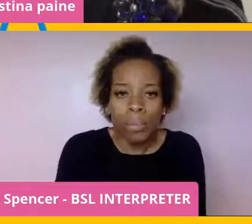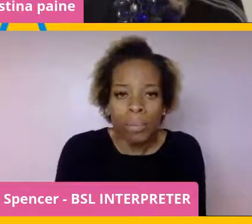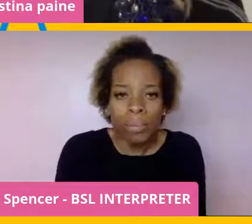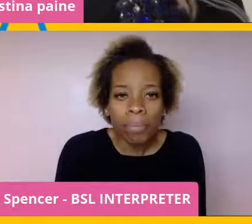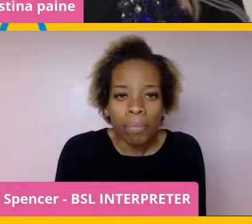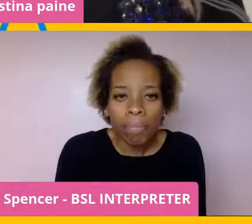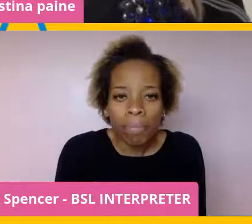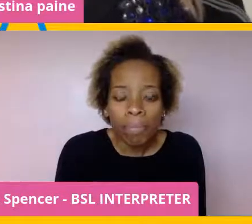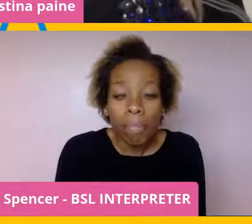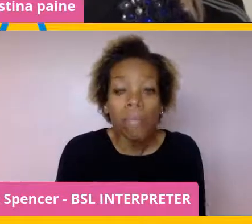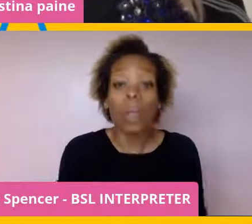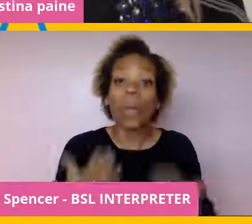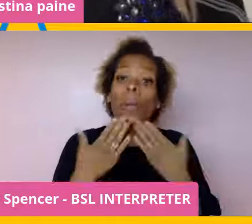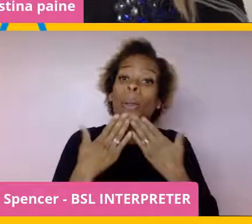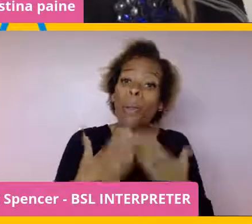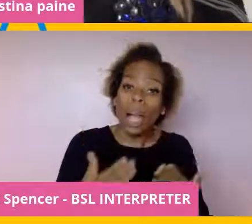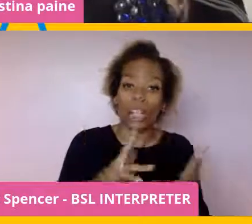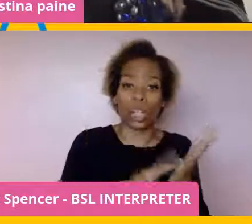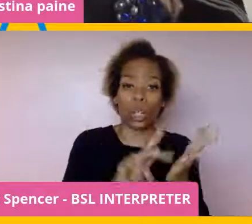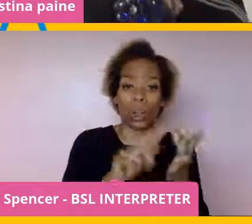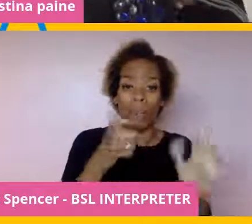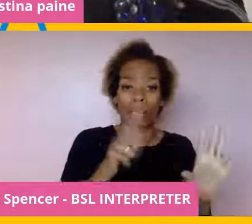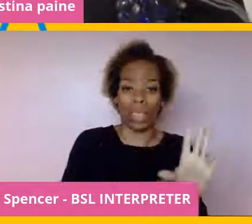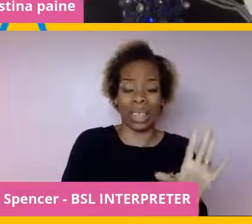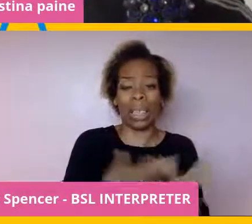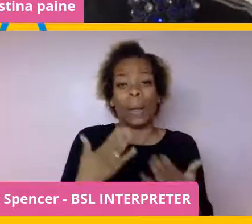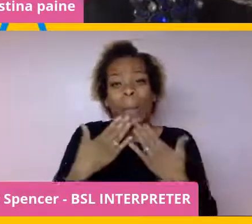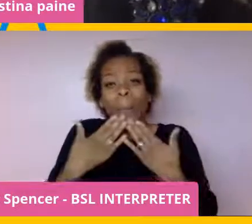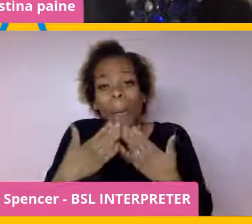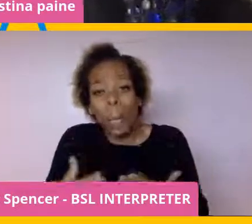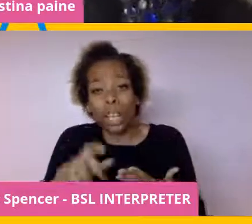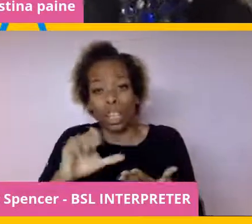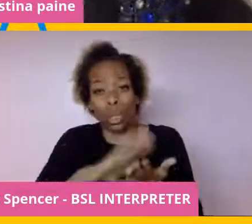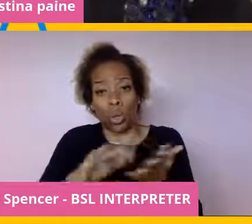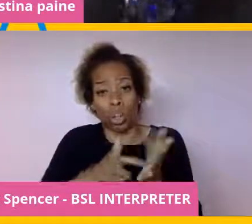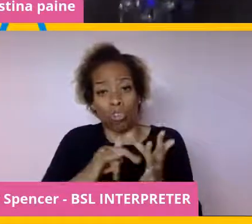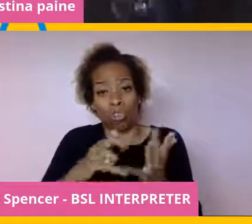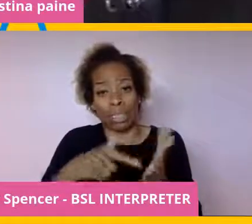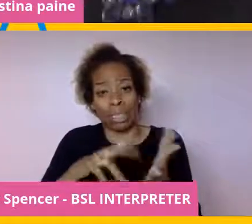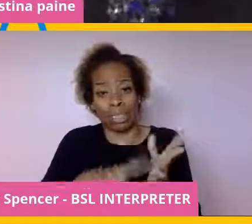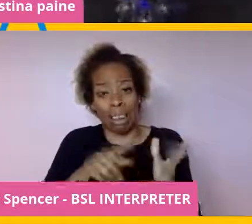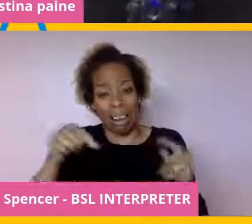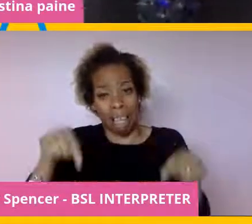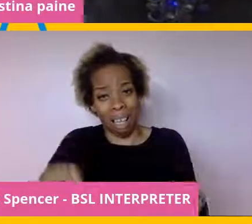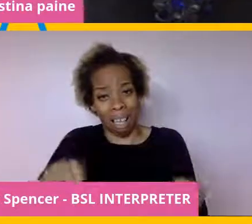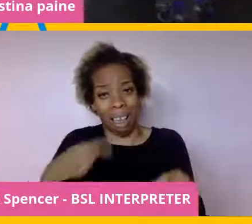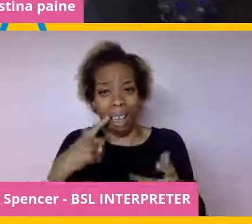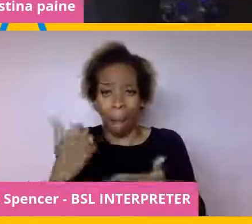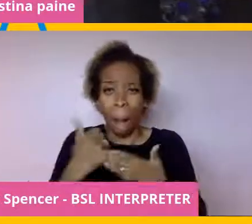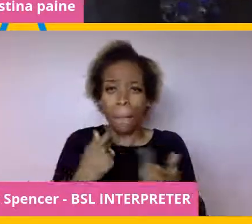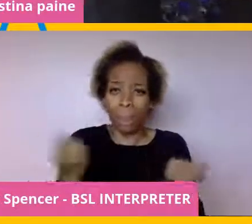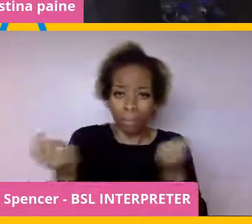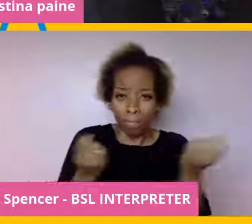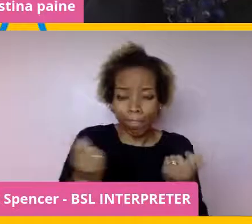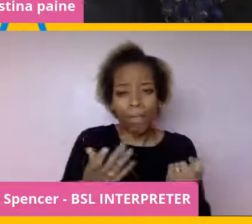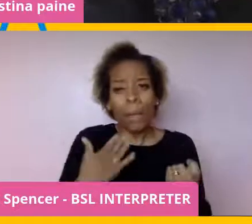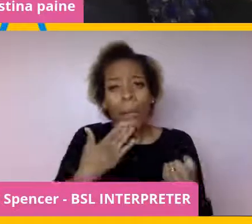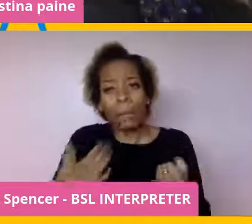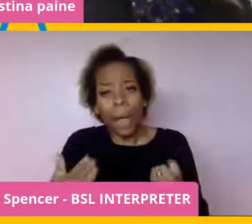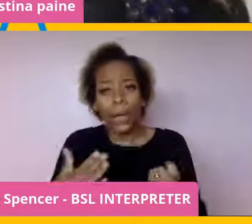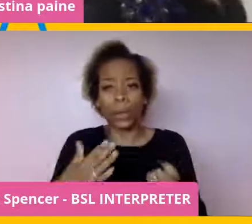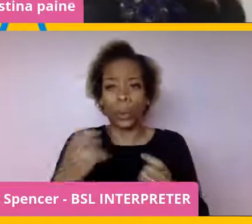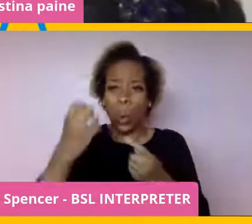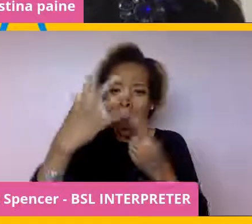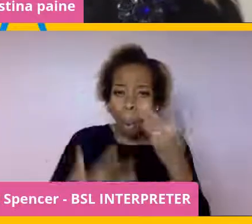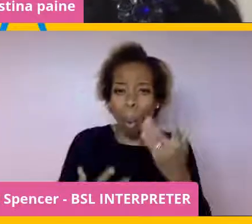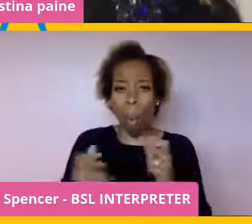So thank you to Vicky and to Christina for helping me co-chair this. Thanks to Kyron and Stefan and Edda and Elaine and